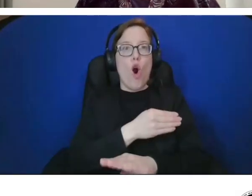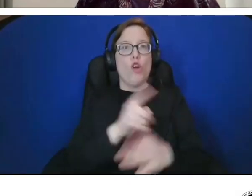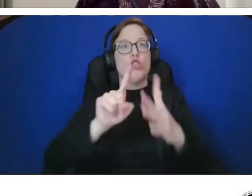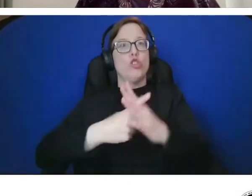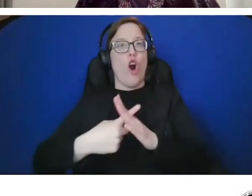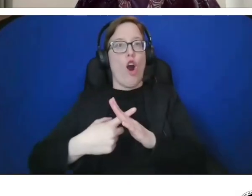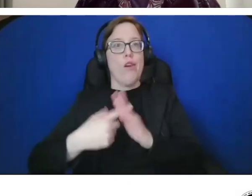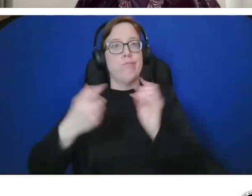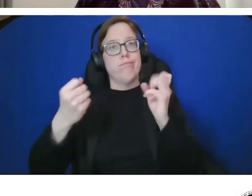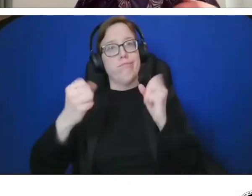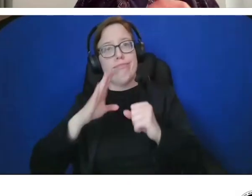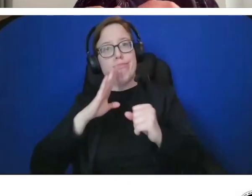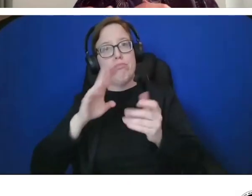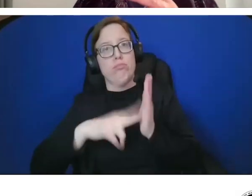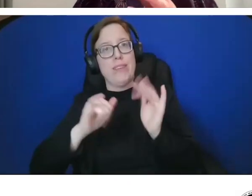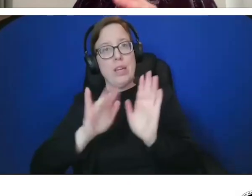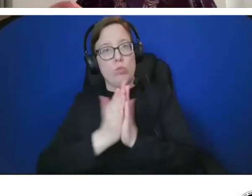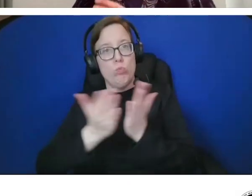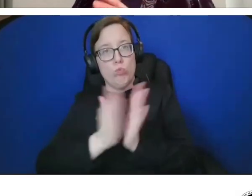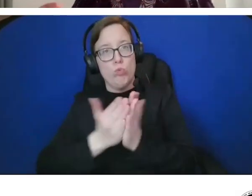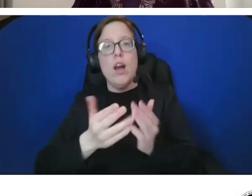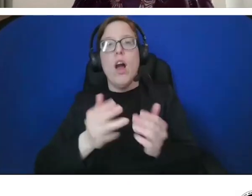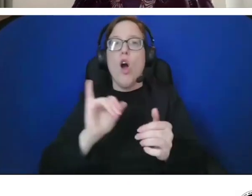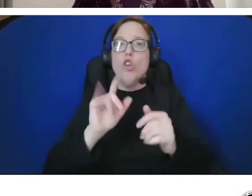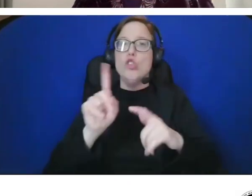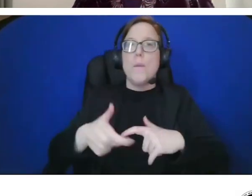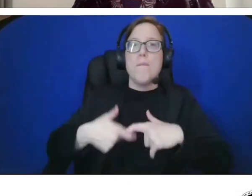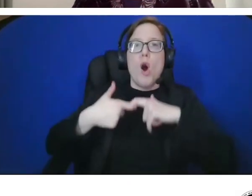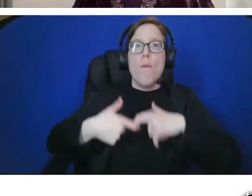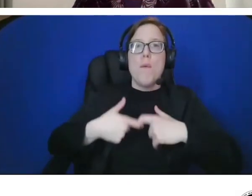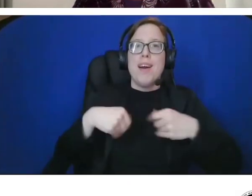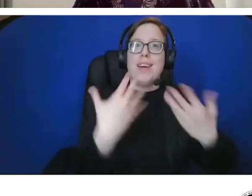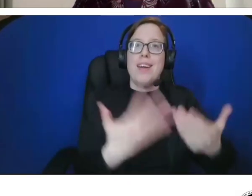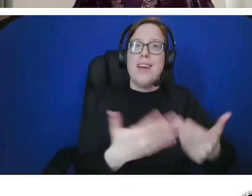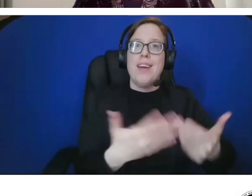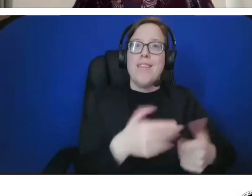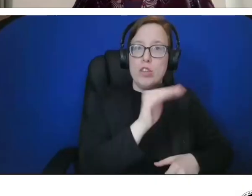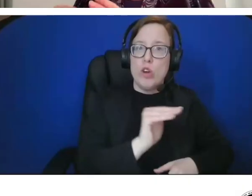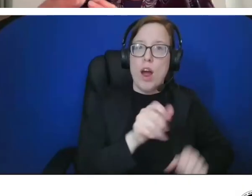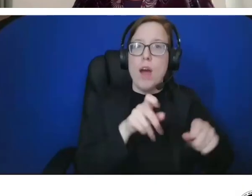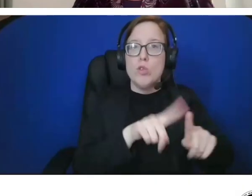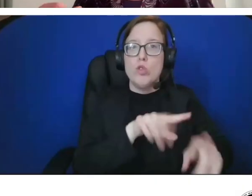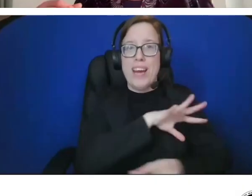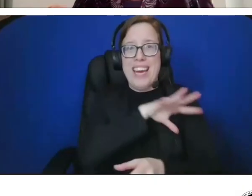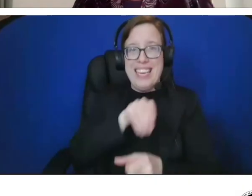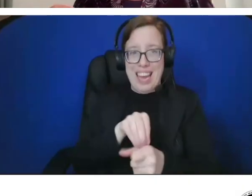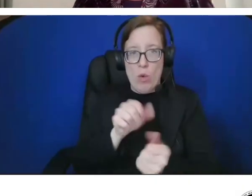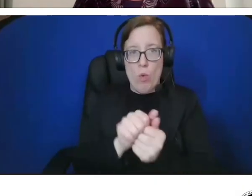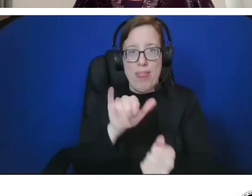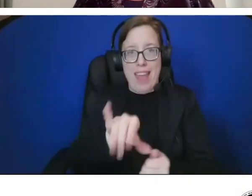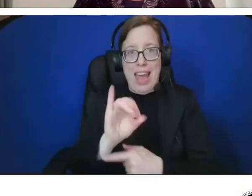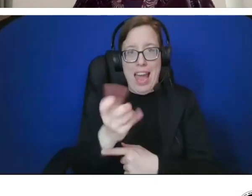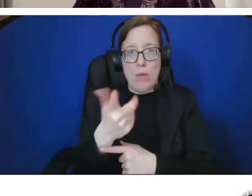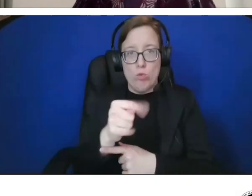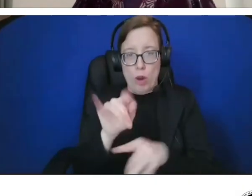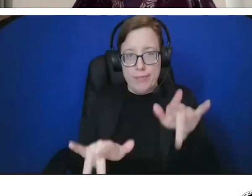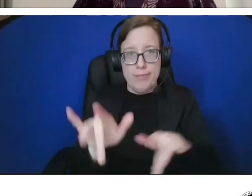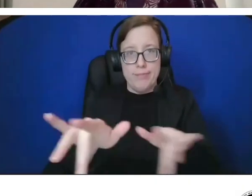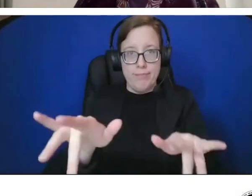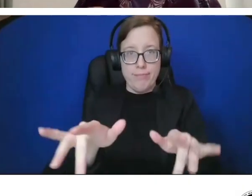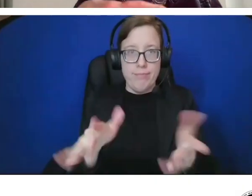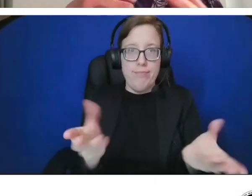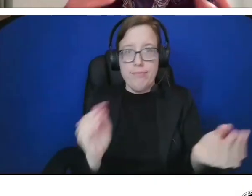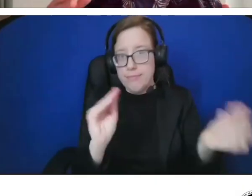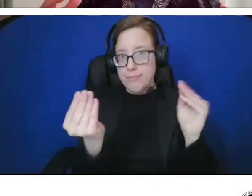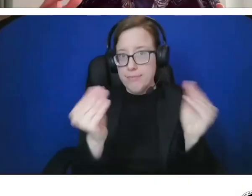she read, and then she did some key pauses to offer the child an opportunity to engage with the objects again.